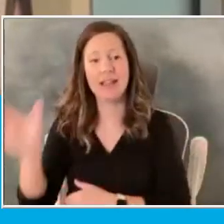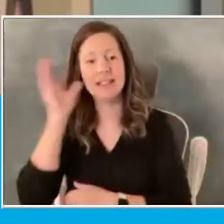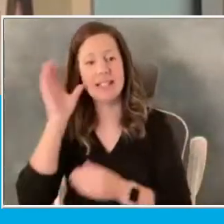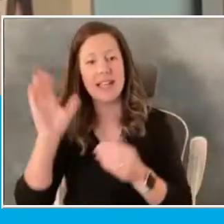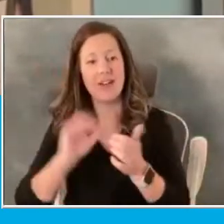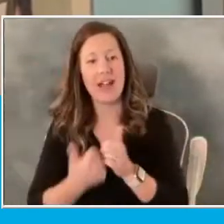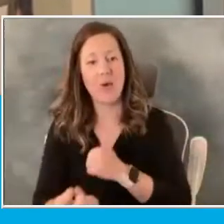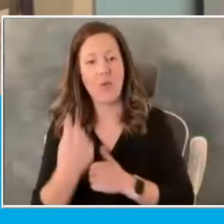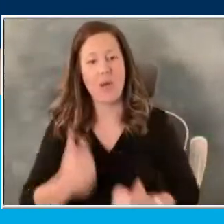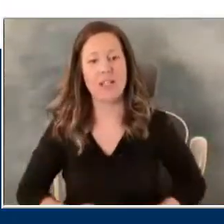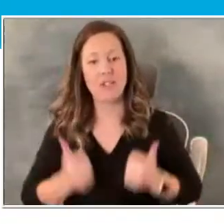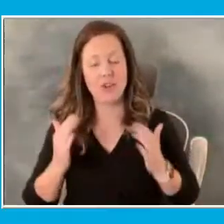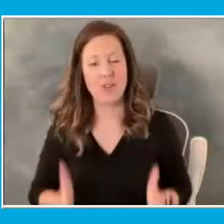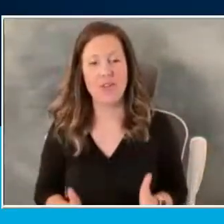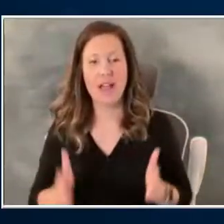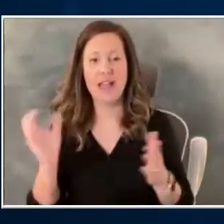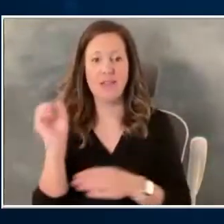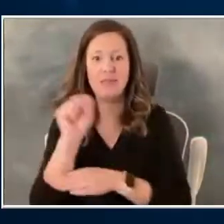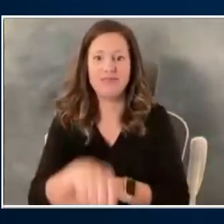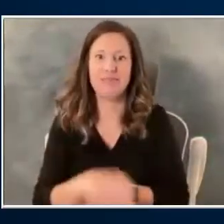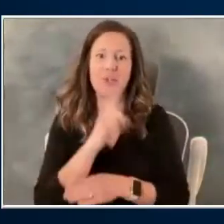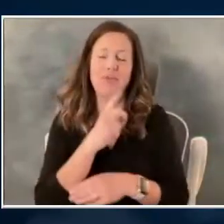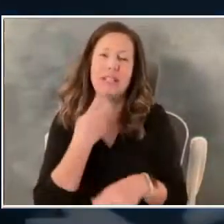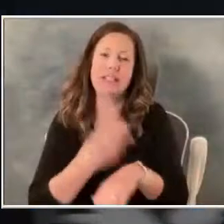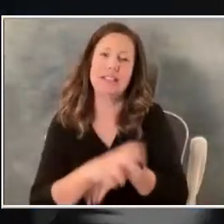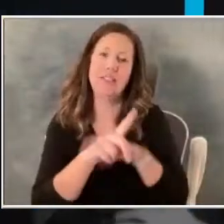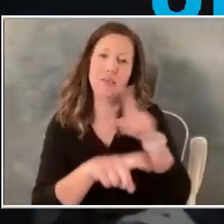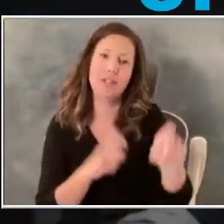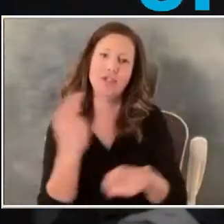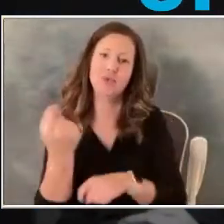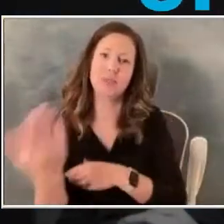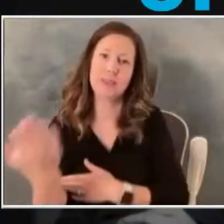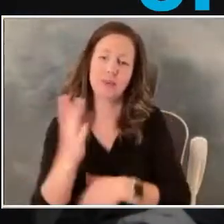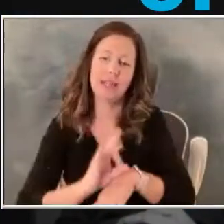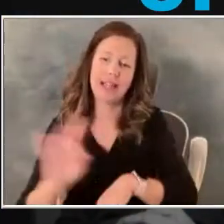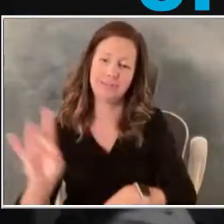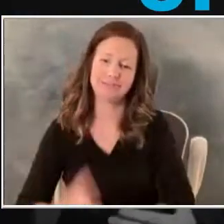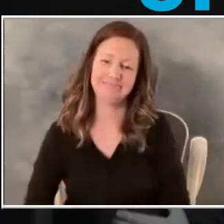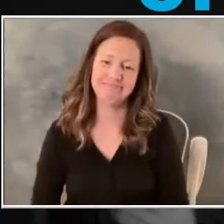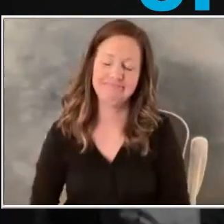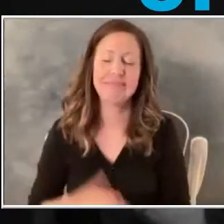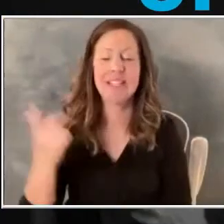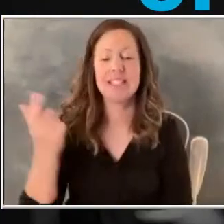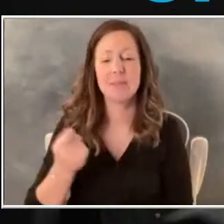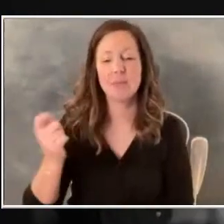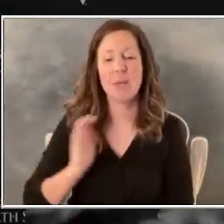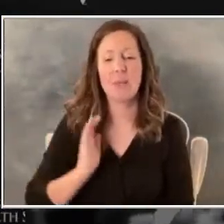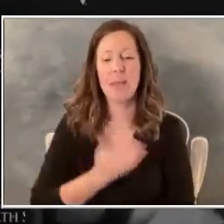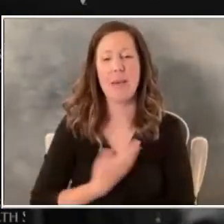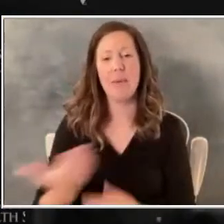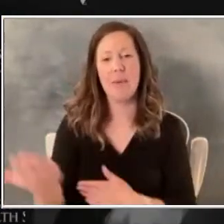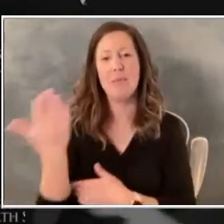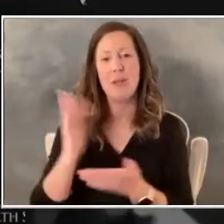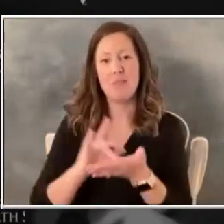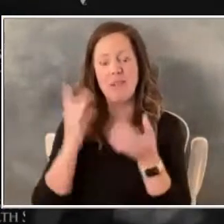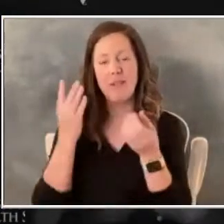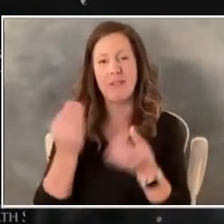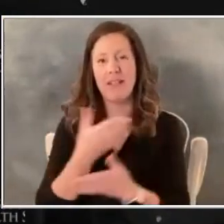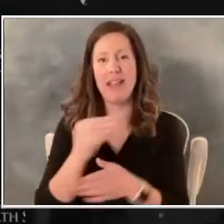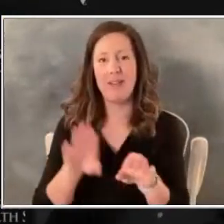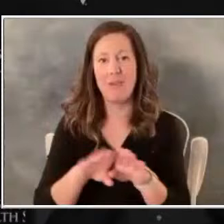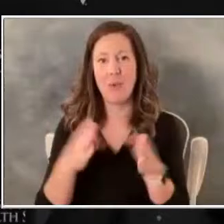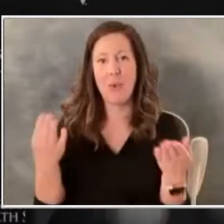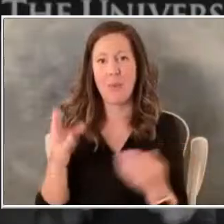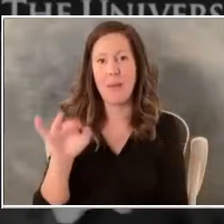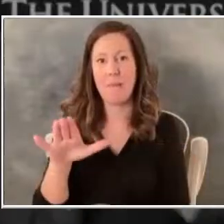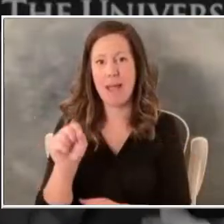survivor tackled the tough questions. Tuesday at 8. Subscribe to our Morning Medical Update and Open Mics with Dr.